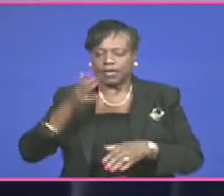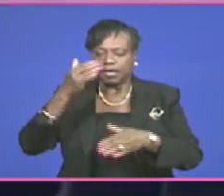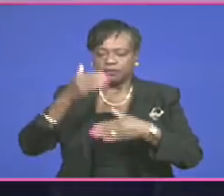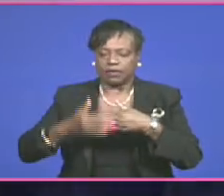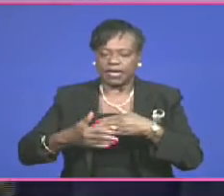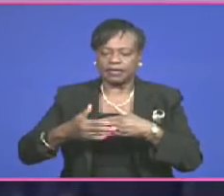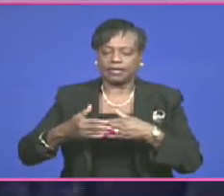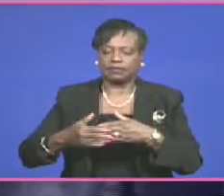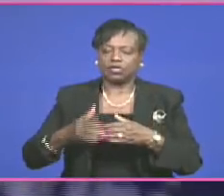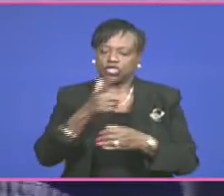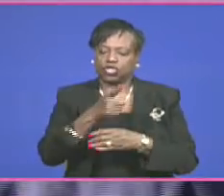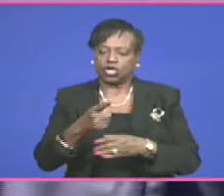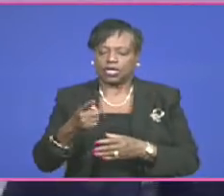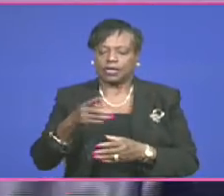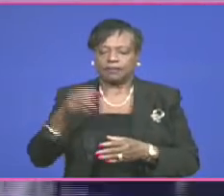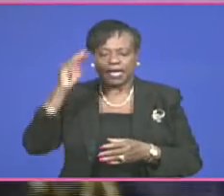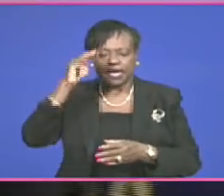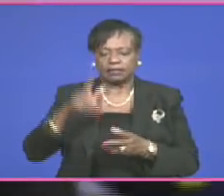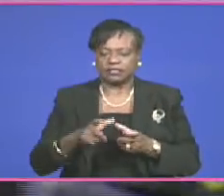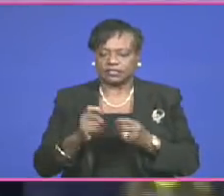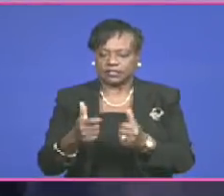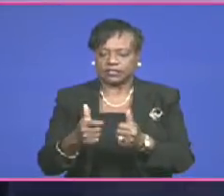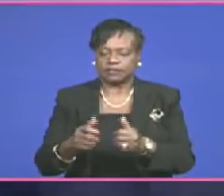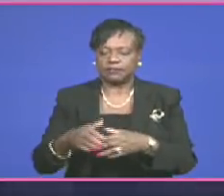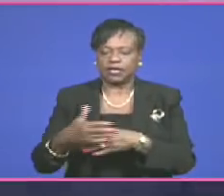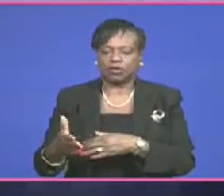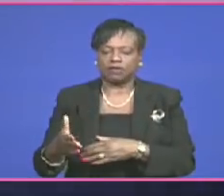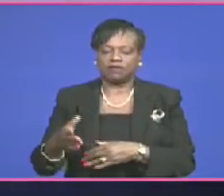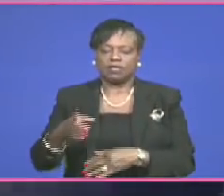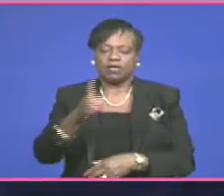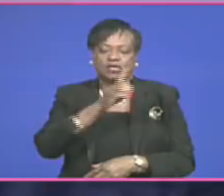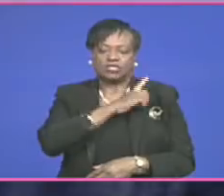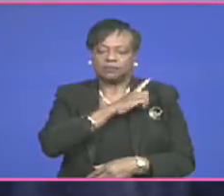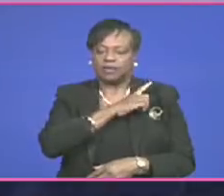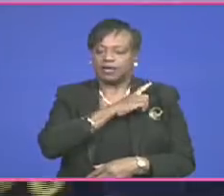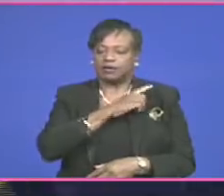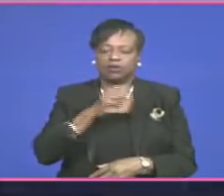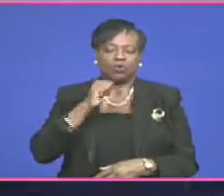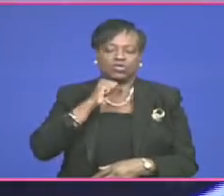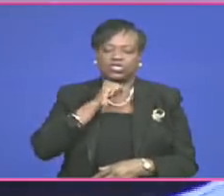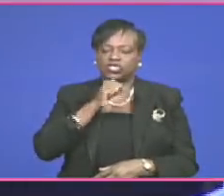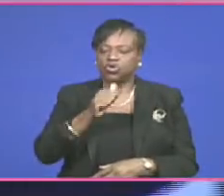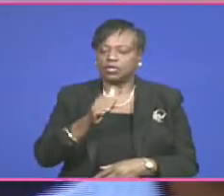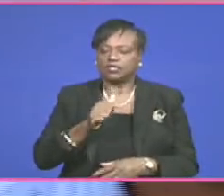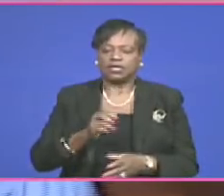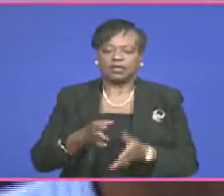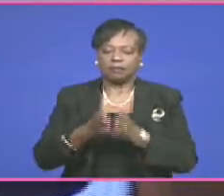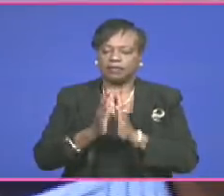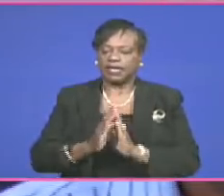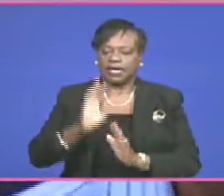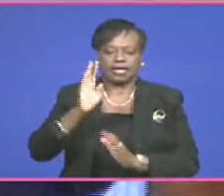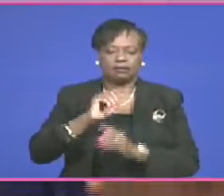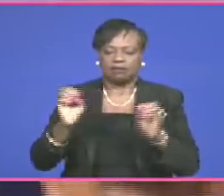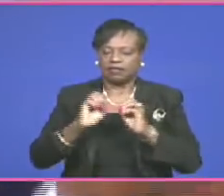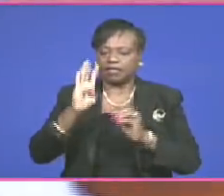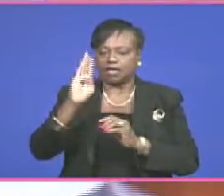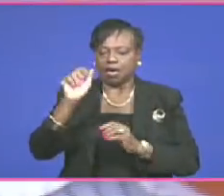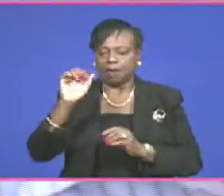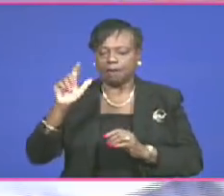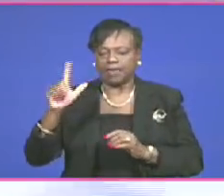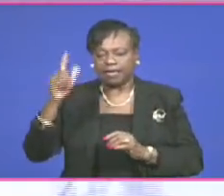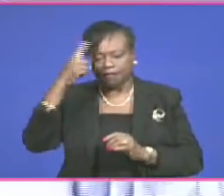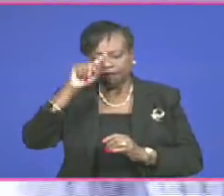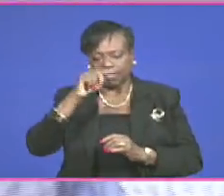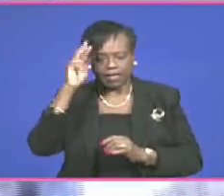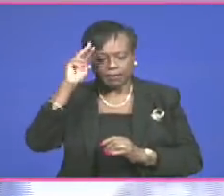sped off. Demeritte was not required to enter a plea to the charge. Bail was denied, and he has been remanded to the Department of Corrections. He